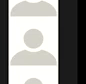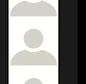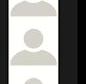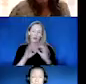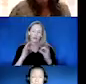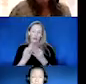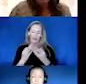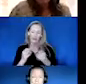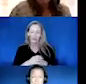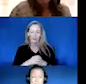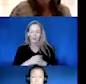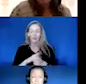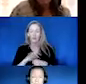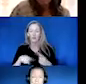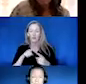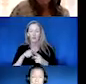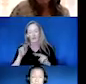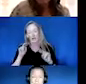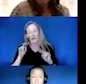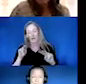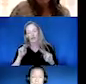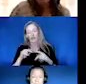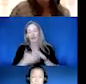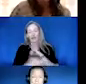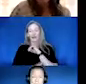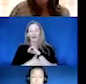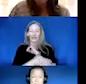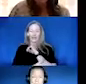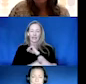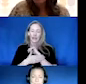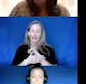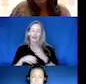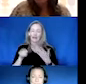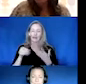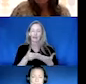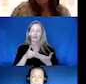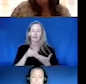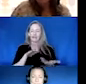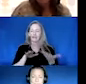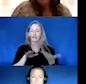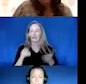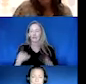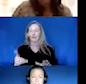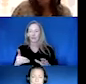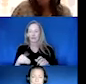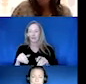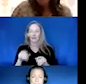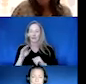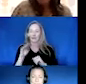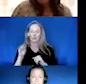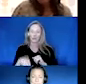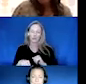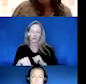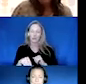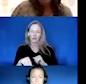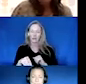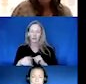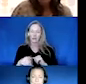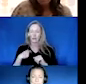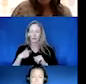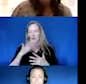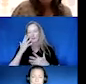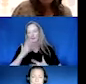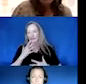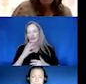at our county's infant and maternal mortality rates. We were saddened by the results that we saw. So just